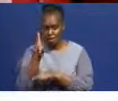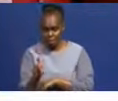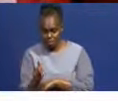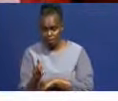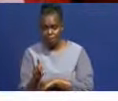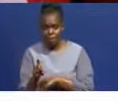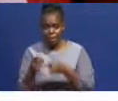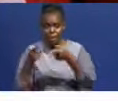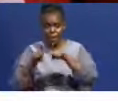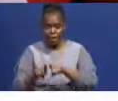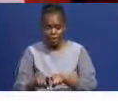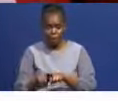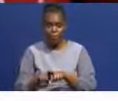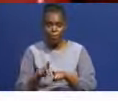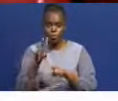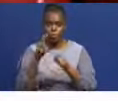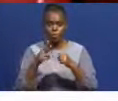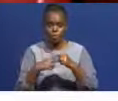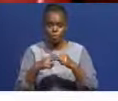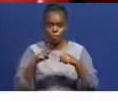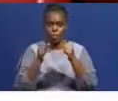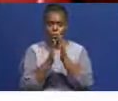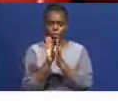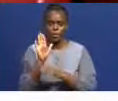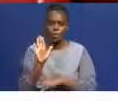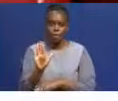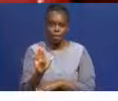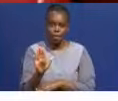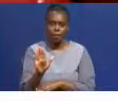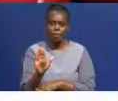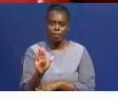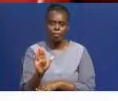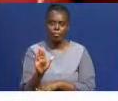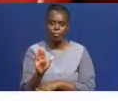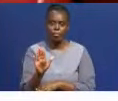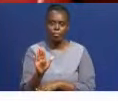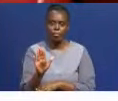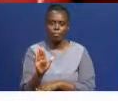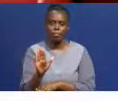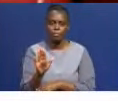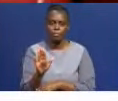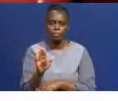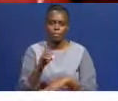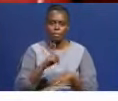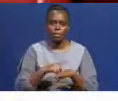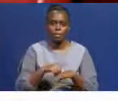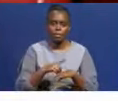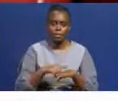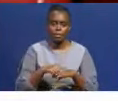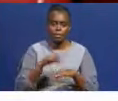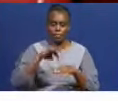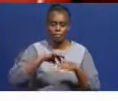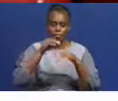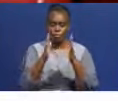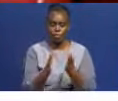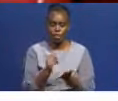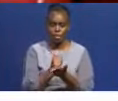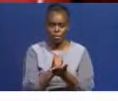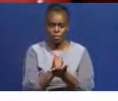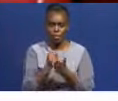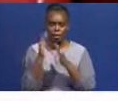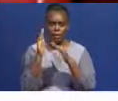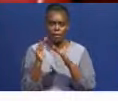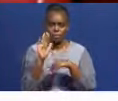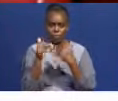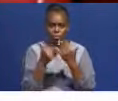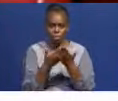time comes, I know you will all agree with me. So when that time comes for voters' registration, I